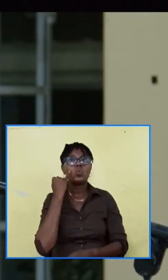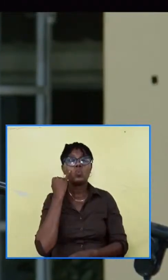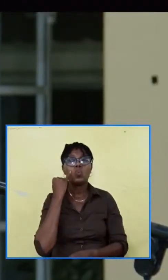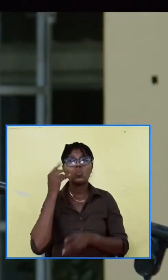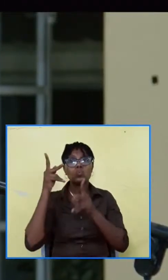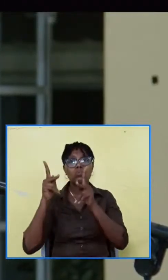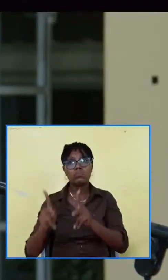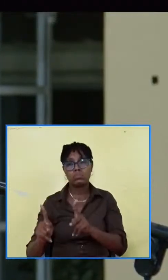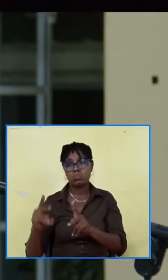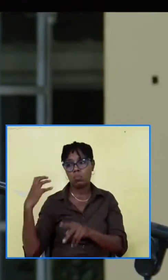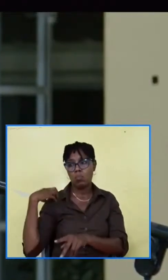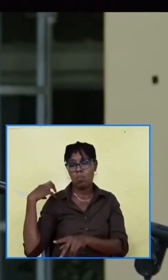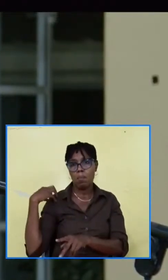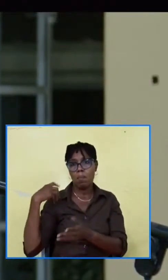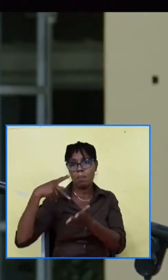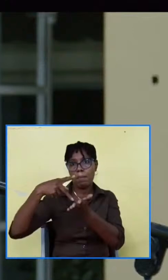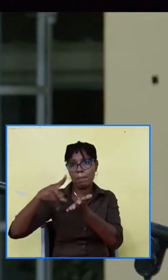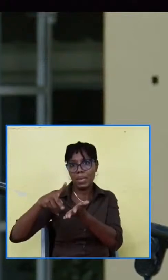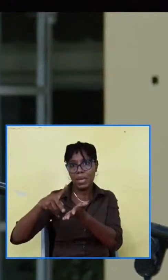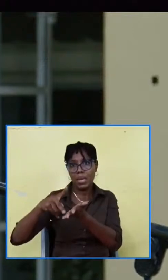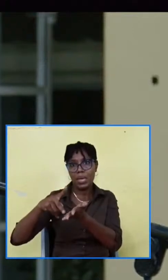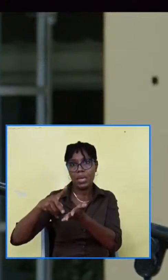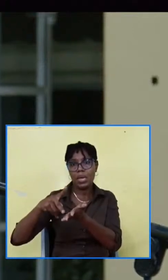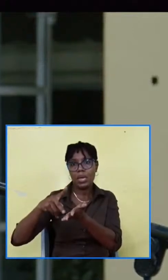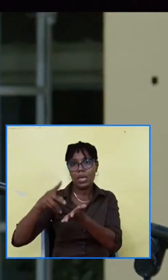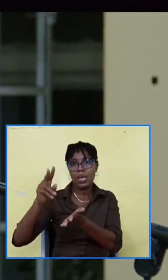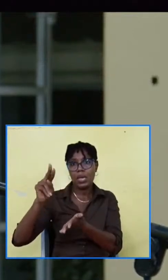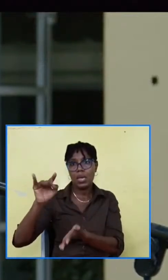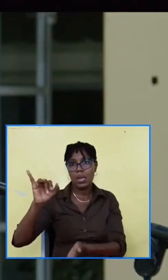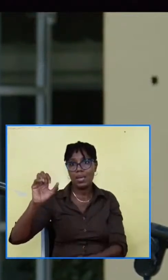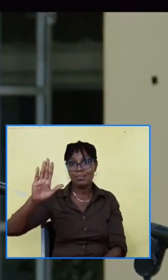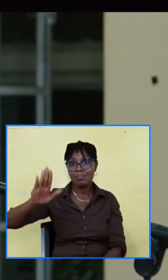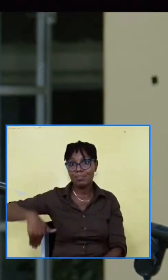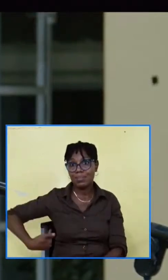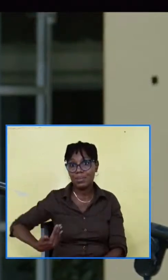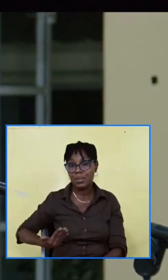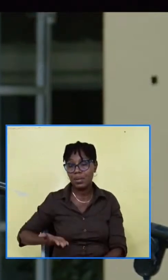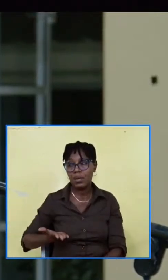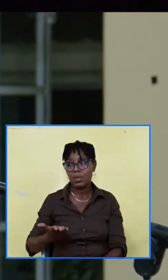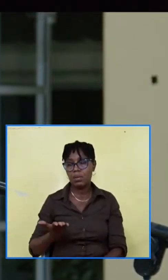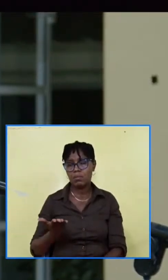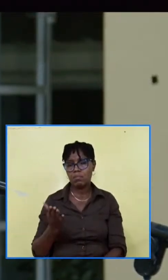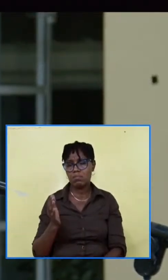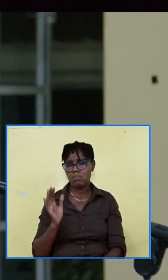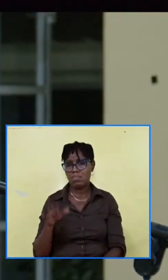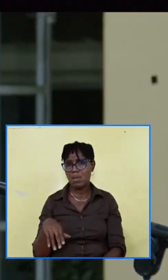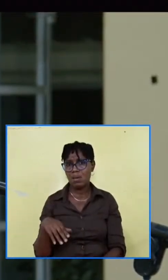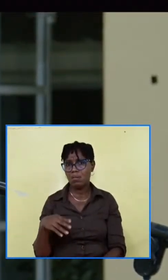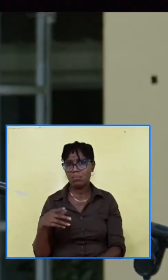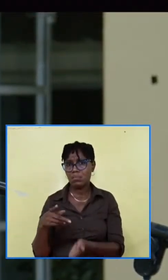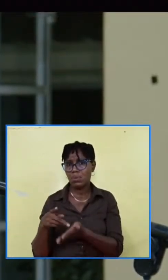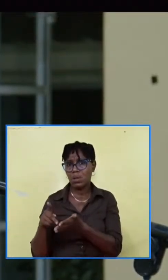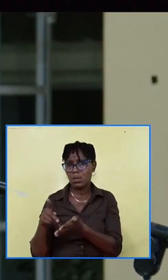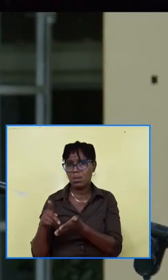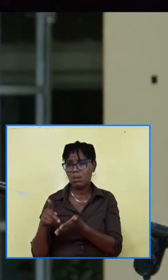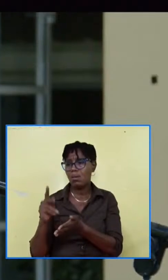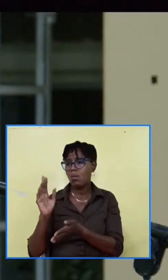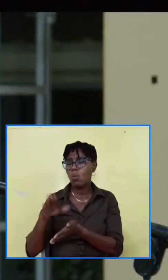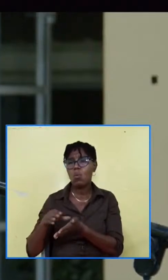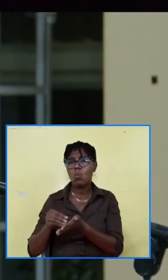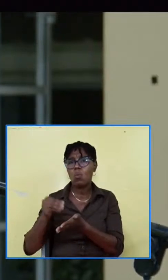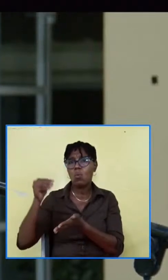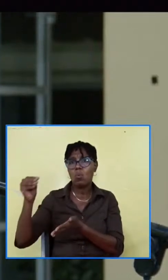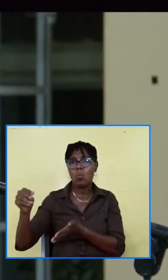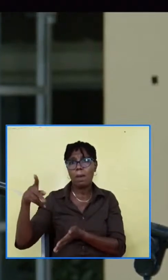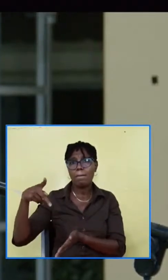late for an employee, those contributions go towards the employee's pensions when they're